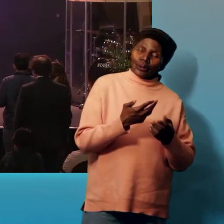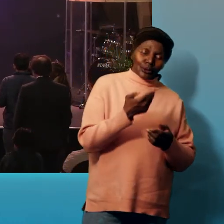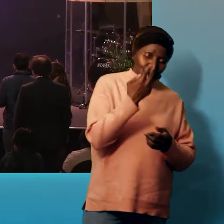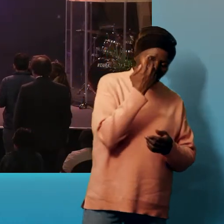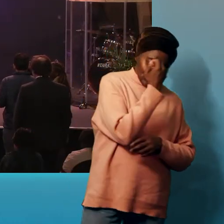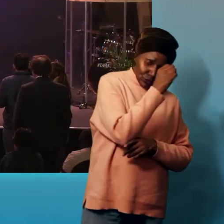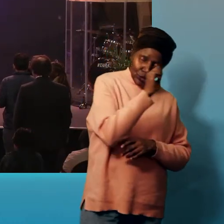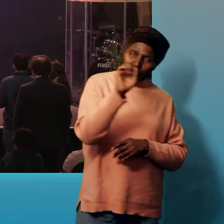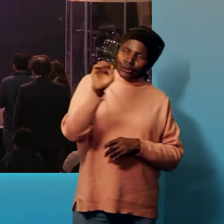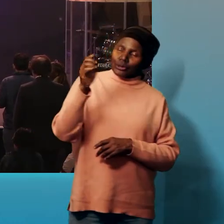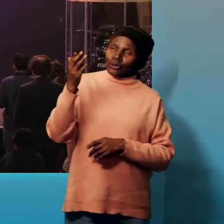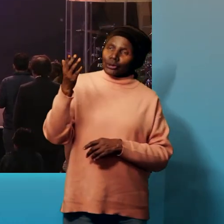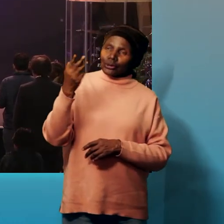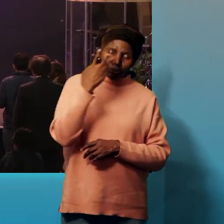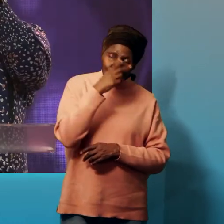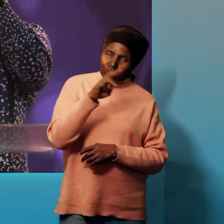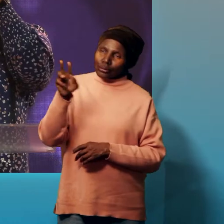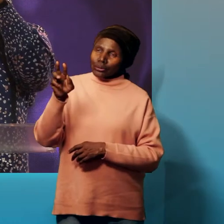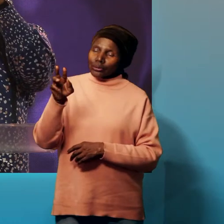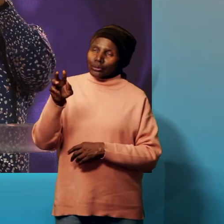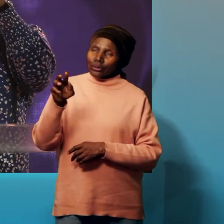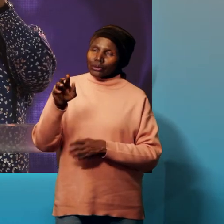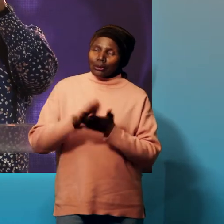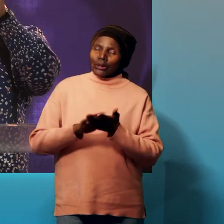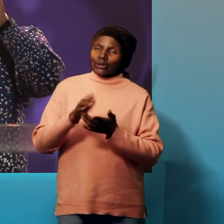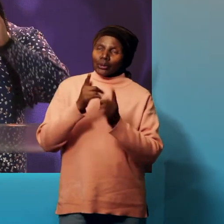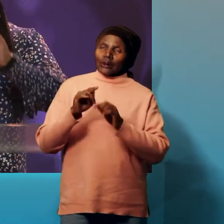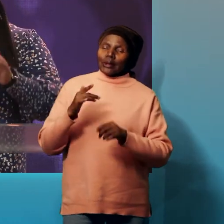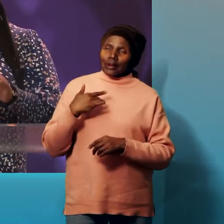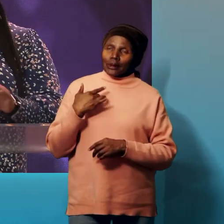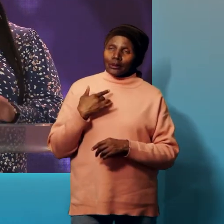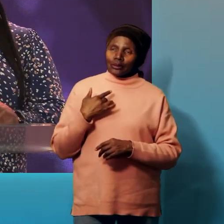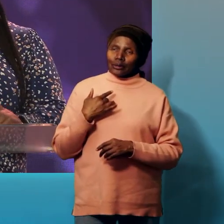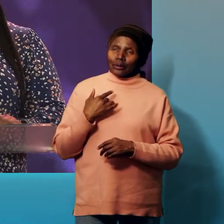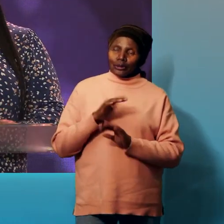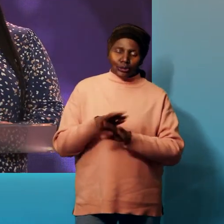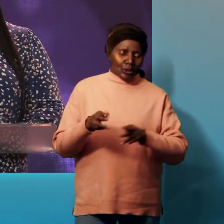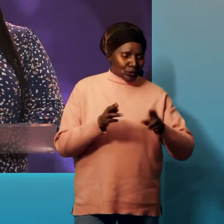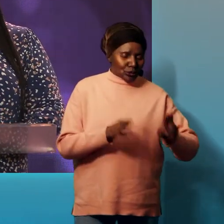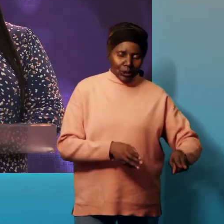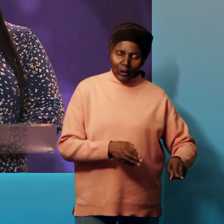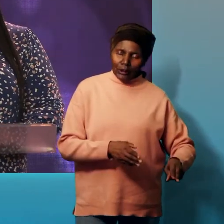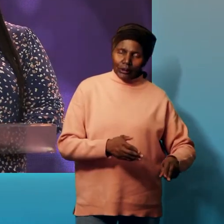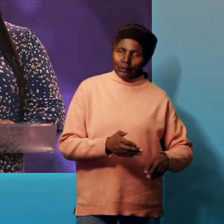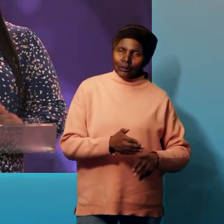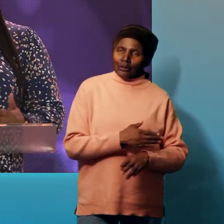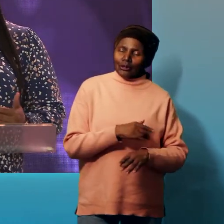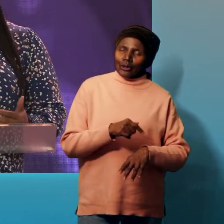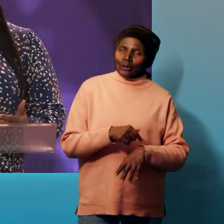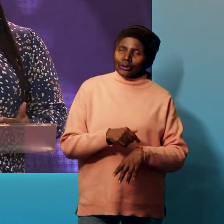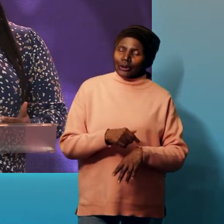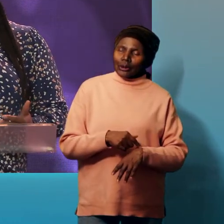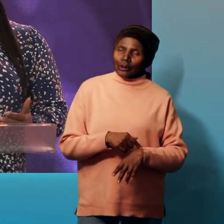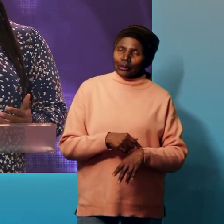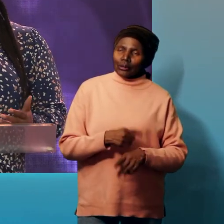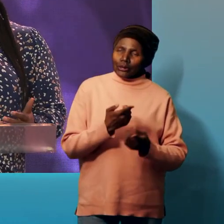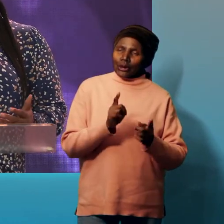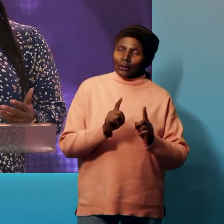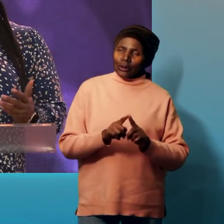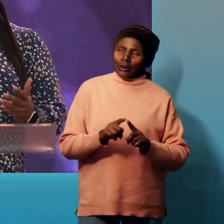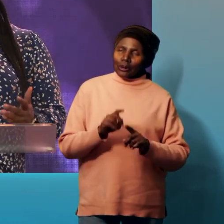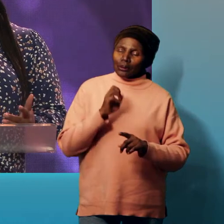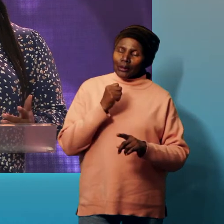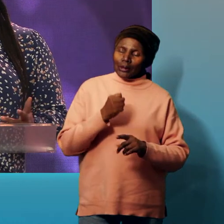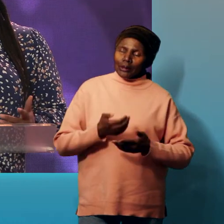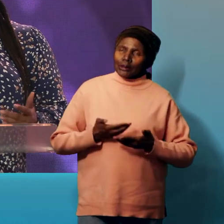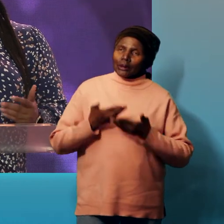you, that we will live and we will not die, that we will bring our shame,